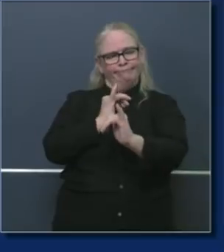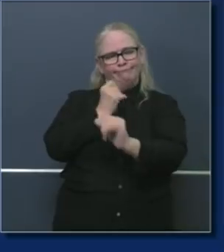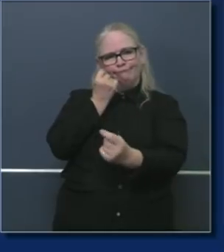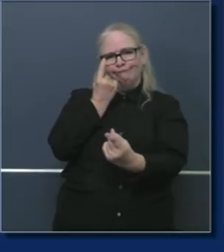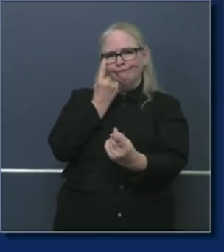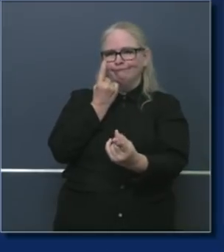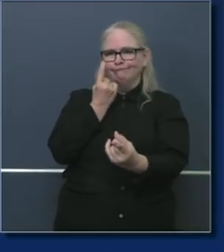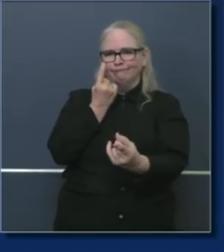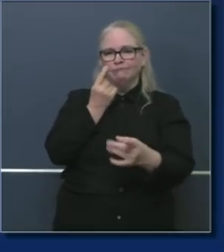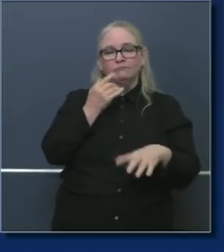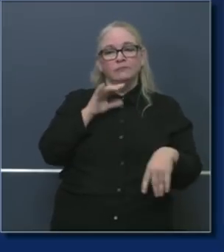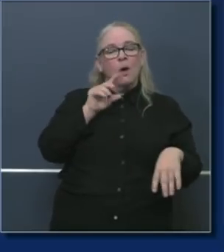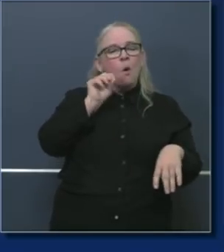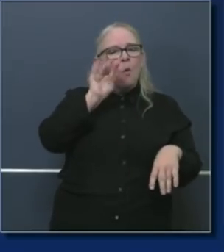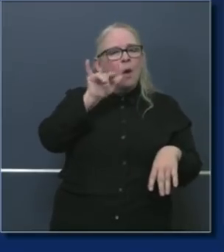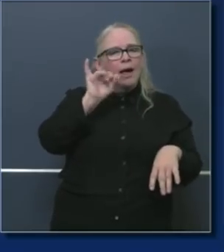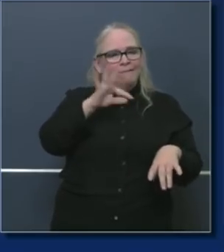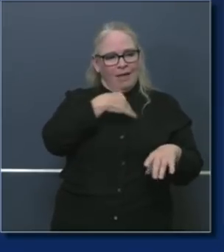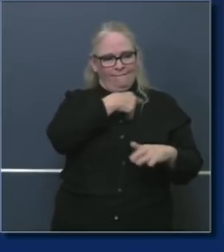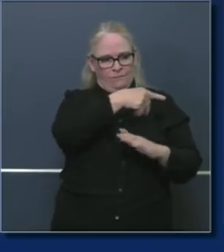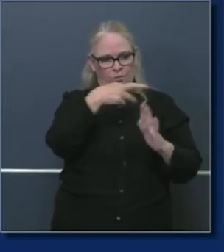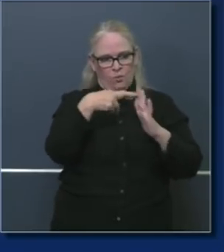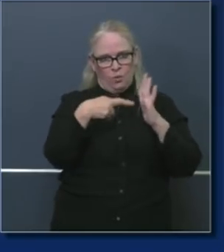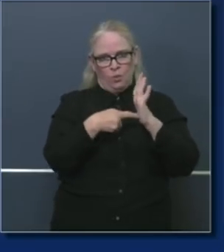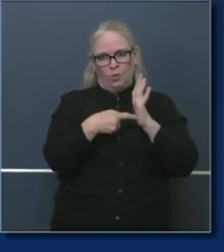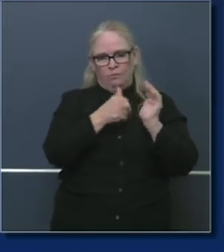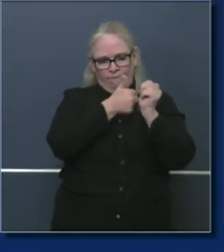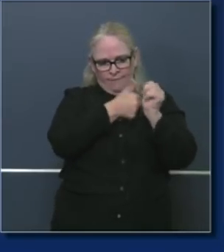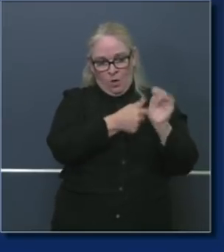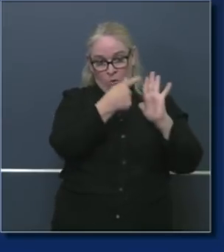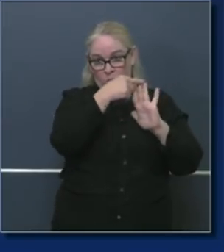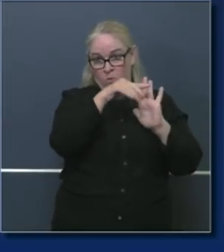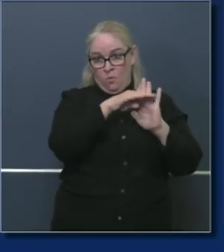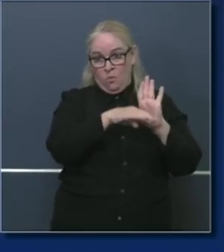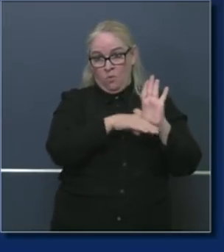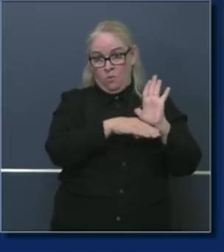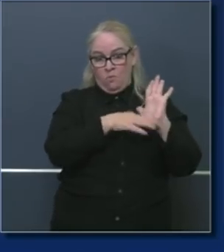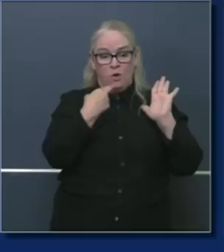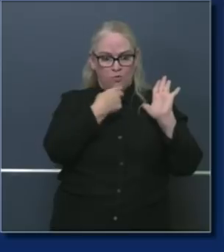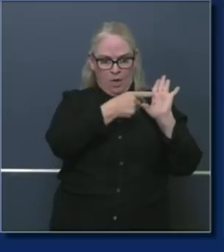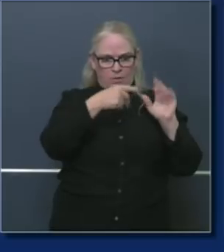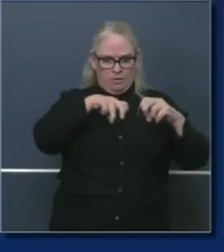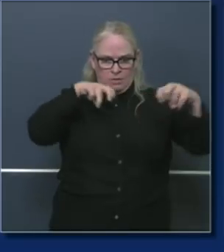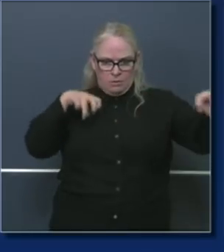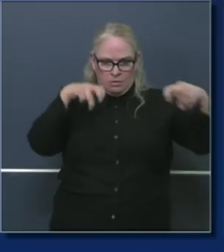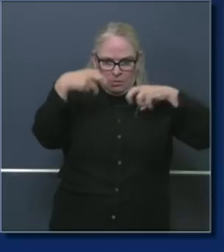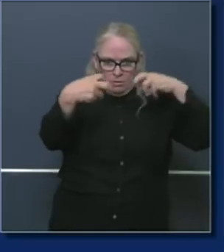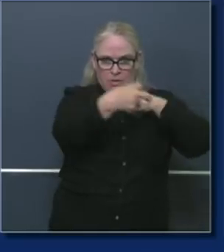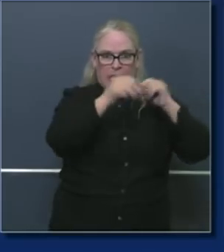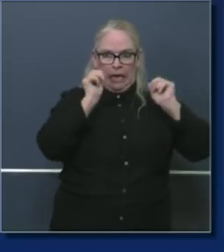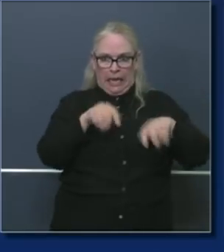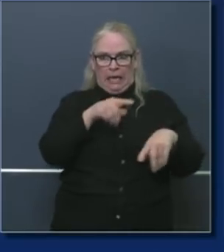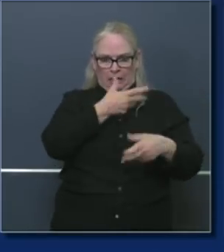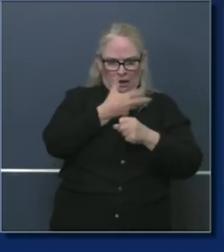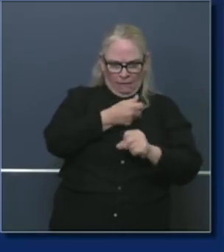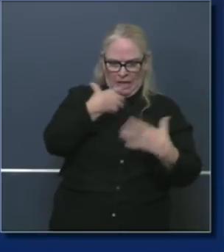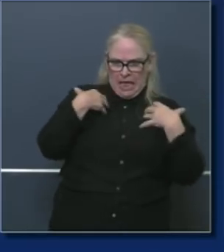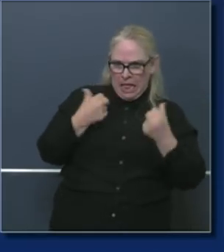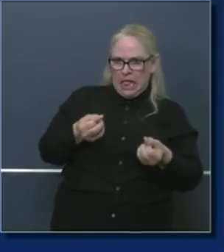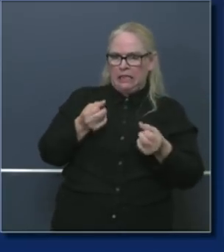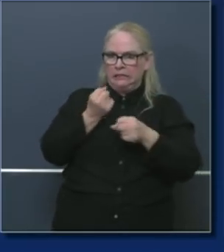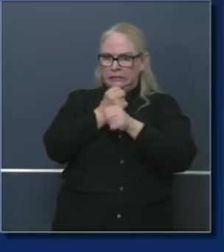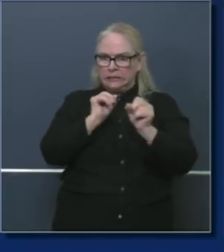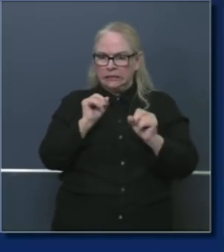put out guidelines with specifications on how those restaurants are set up, and we know and are confident that the data in your